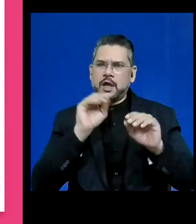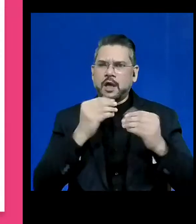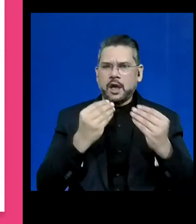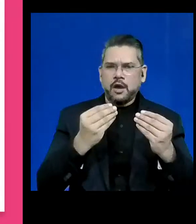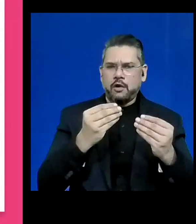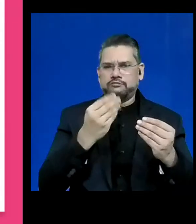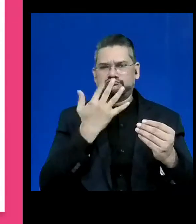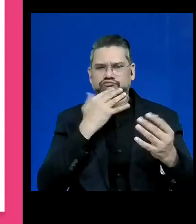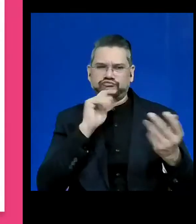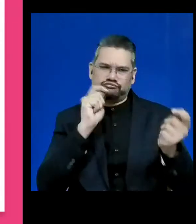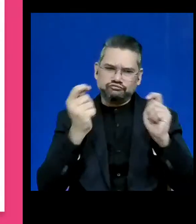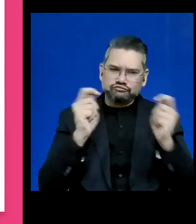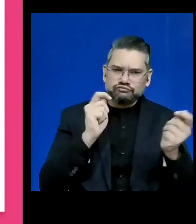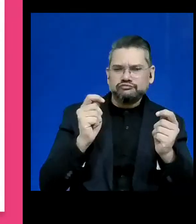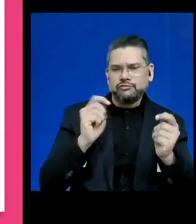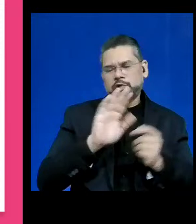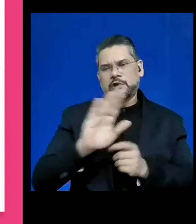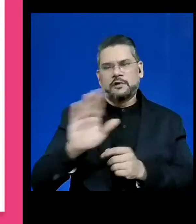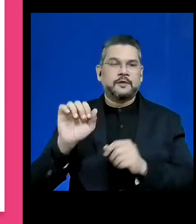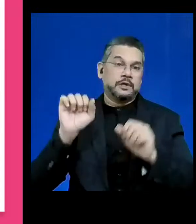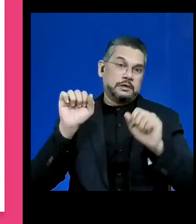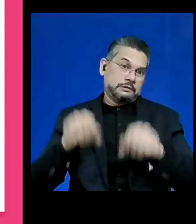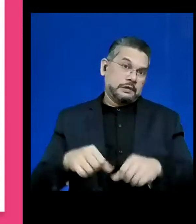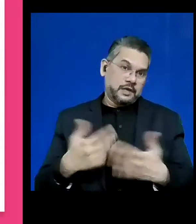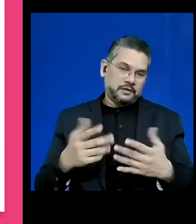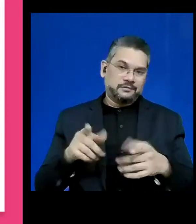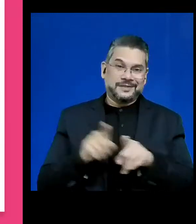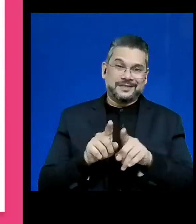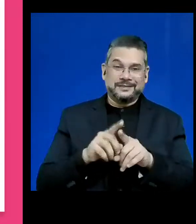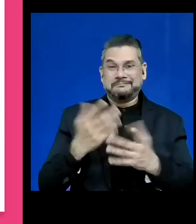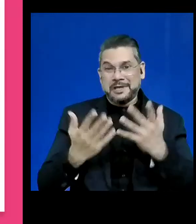used by folks with cognitive disabilities such as dyslexia,